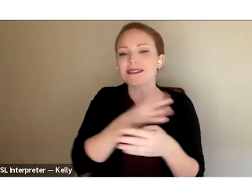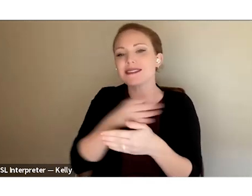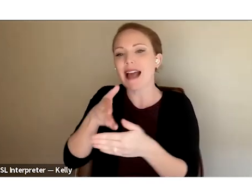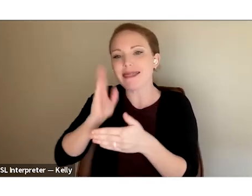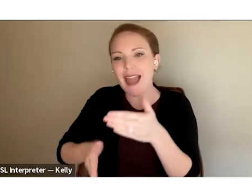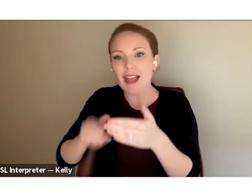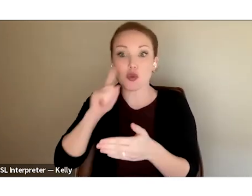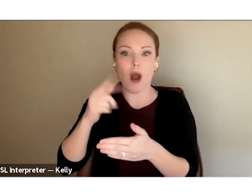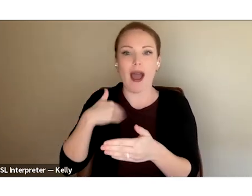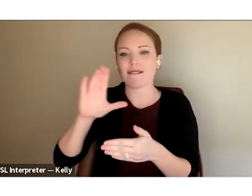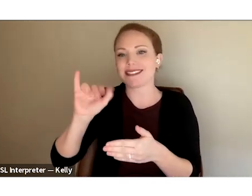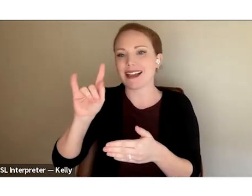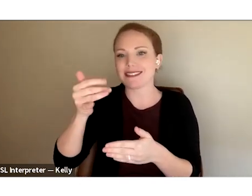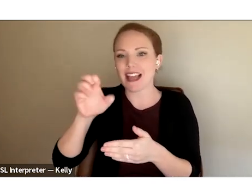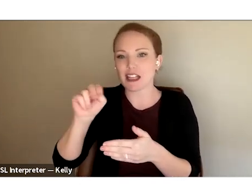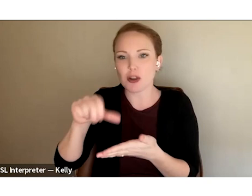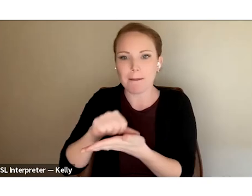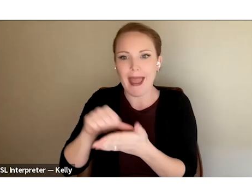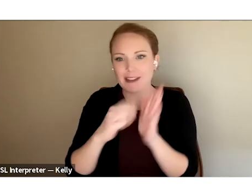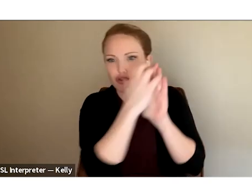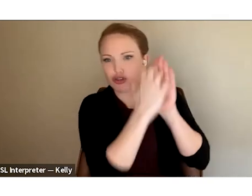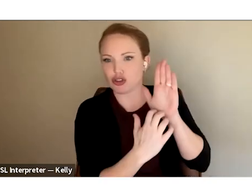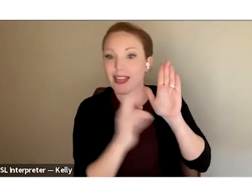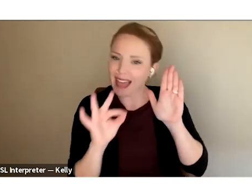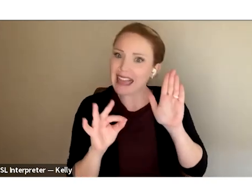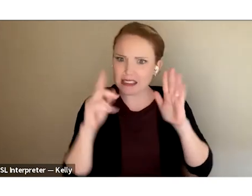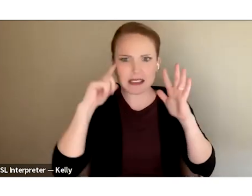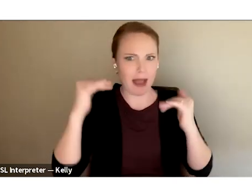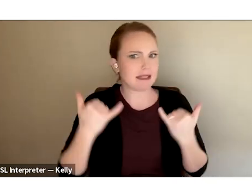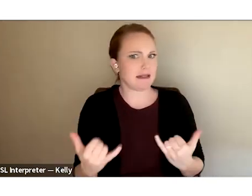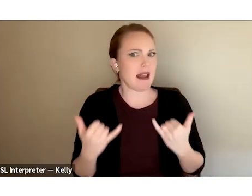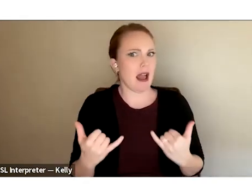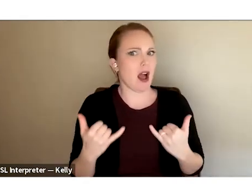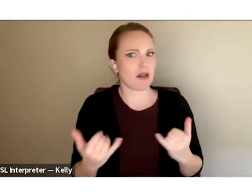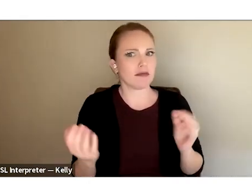little bit more of a conventional expected